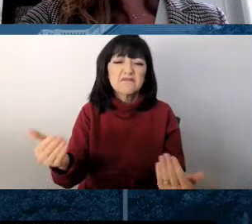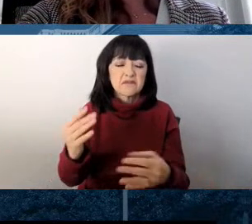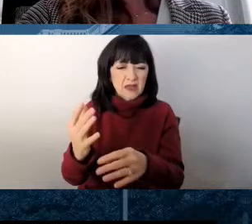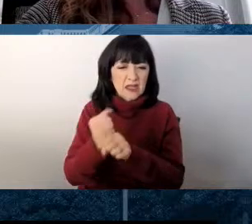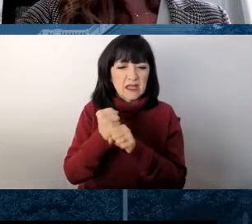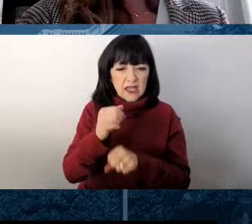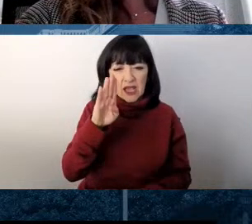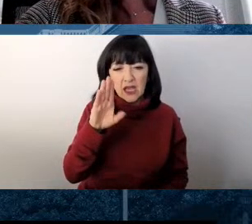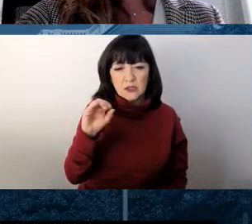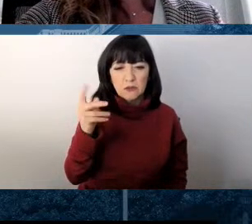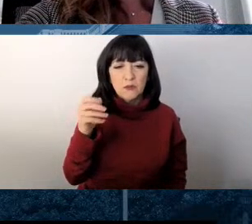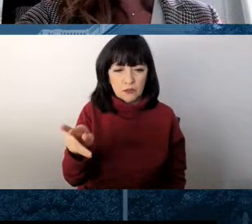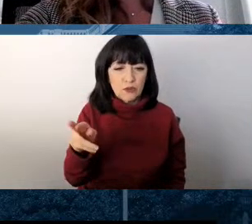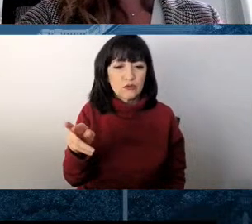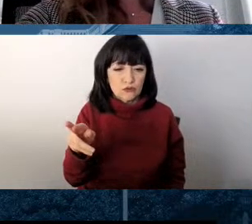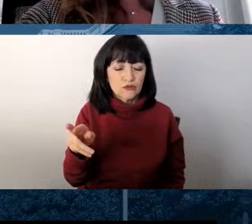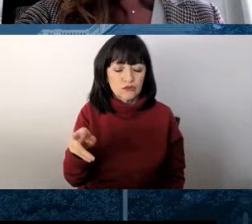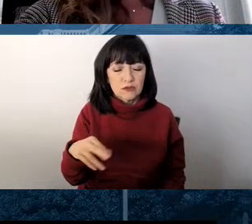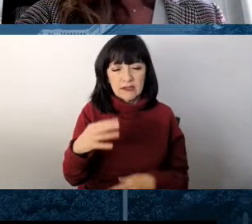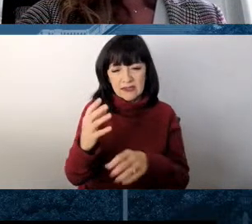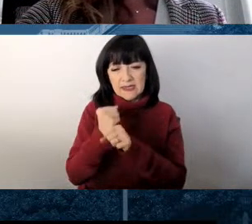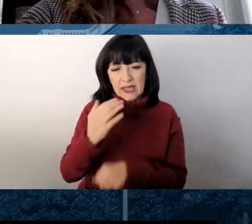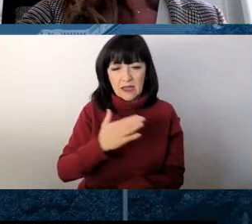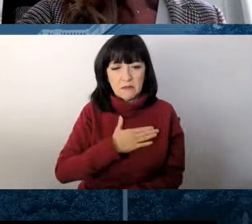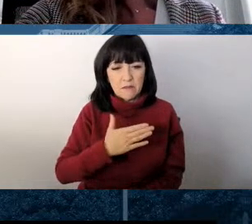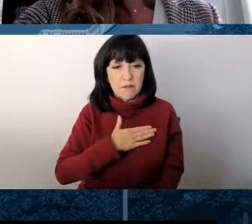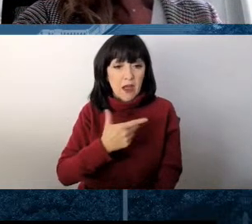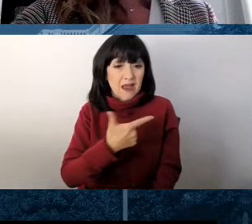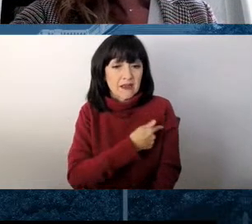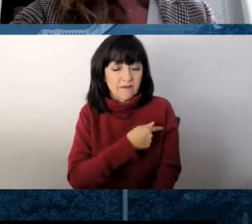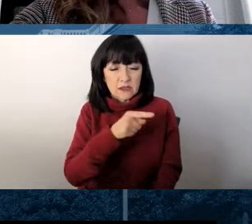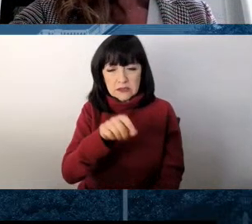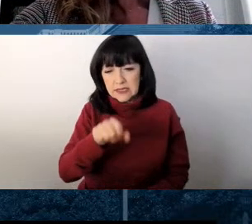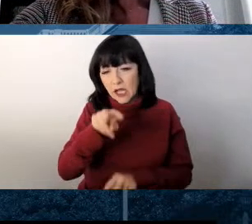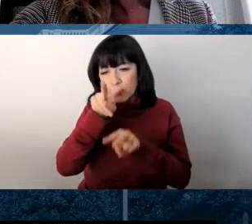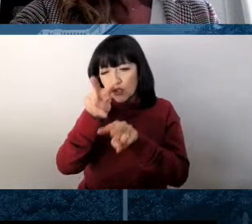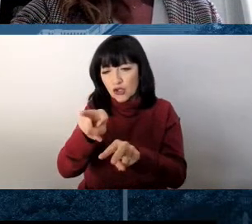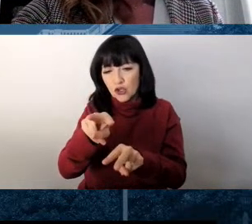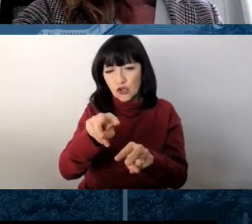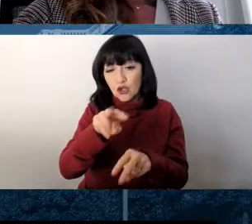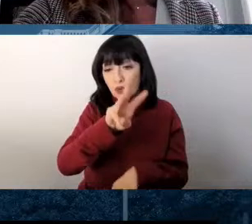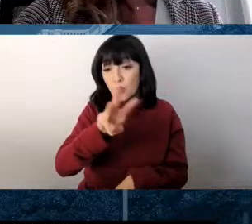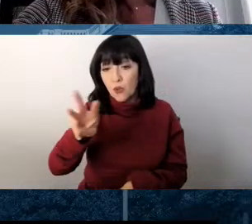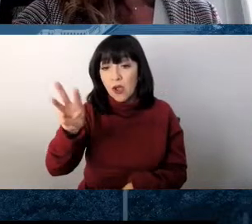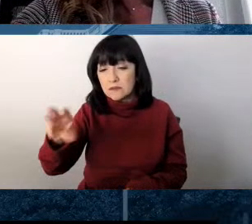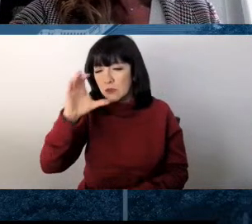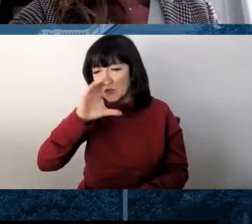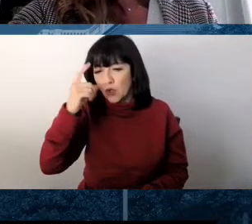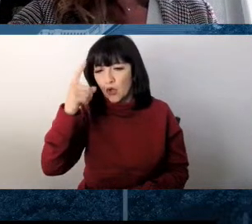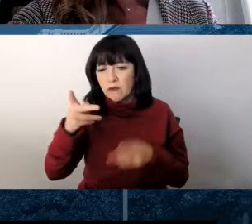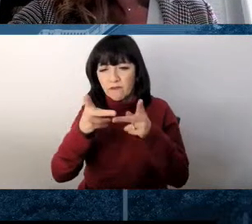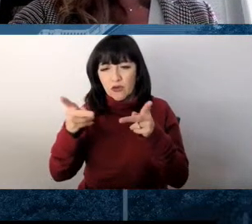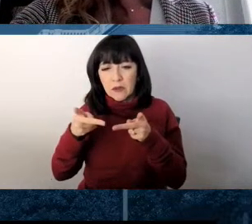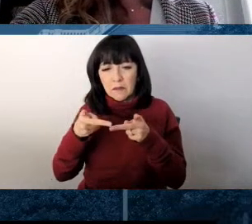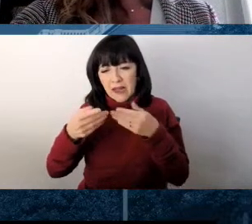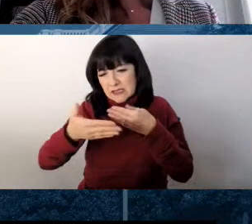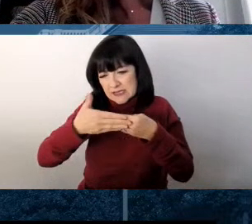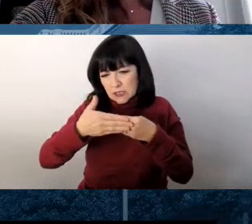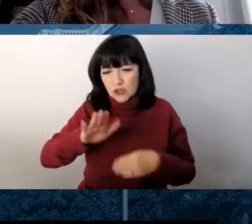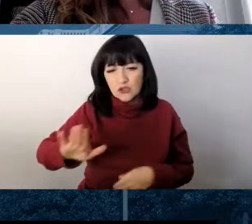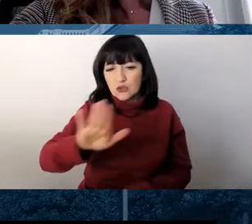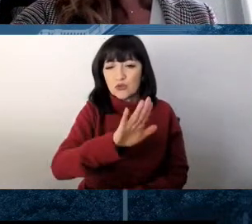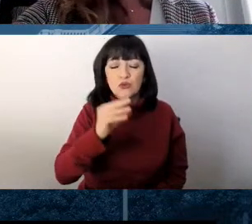de.gov/getmyvaccine for a vaccine location near you. So on the next slide, really just to sum